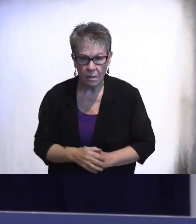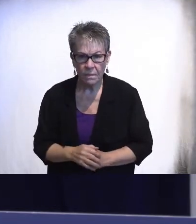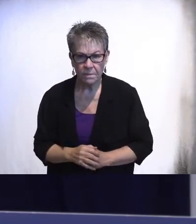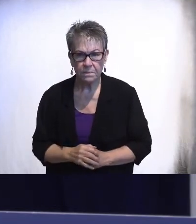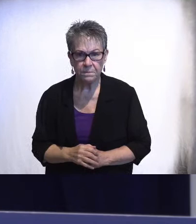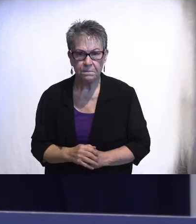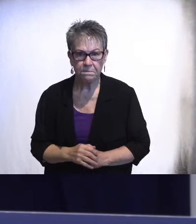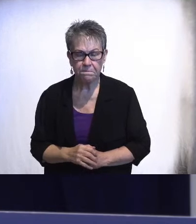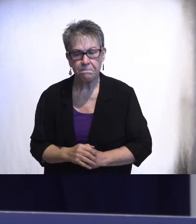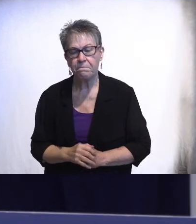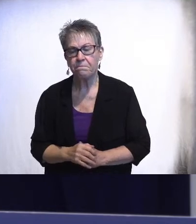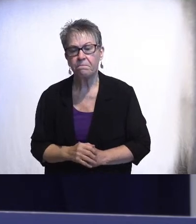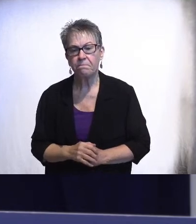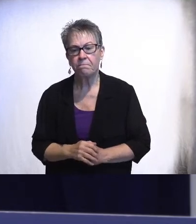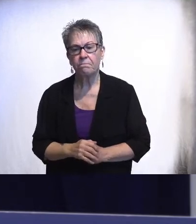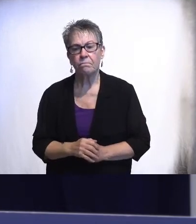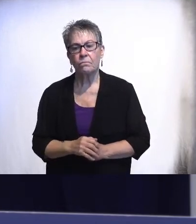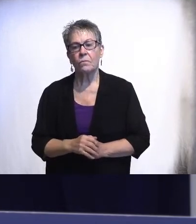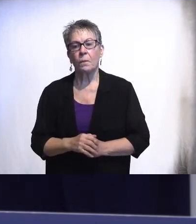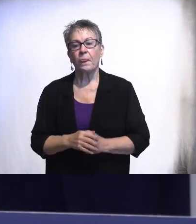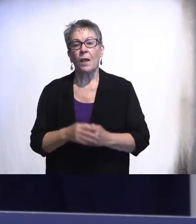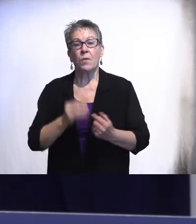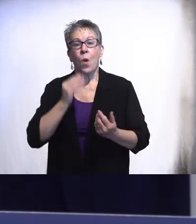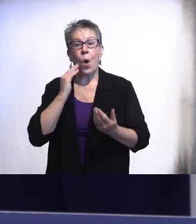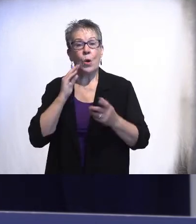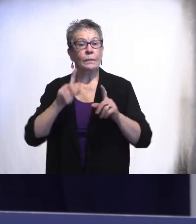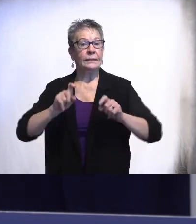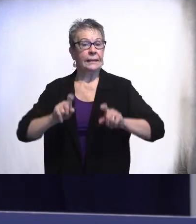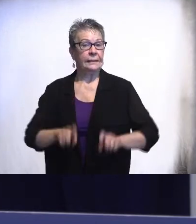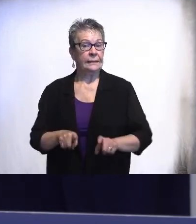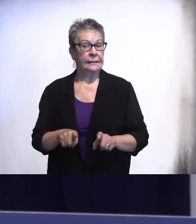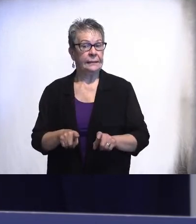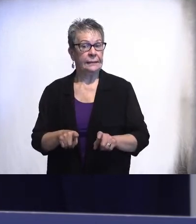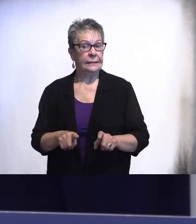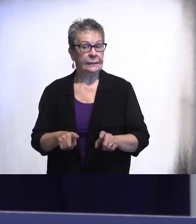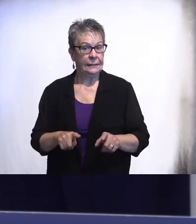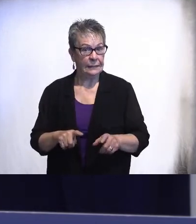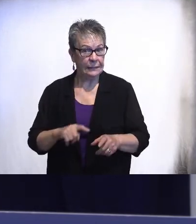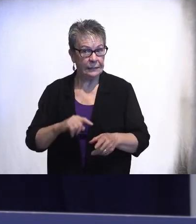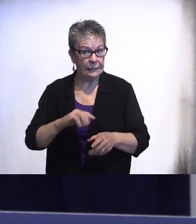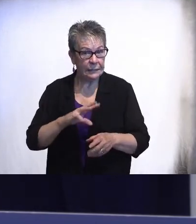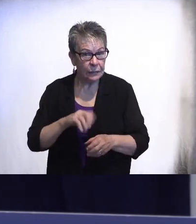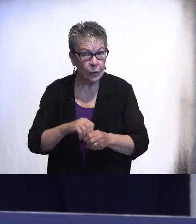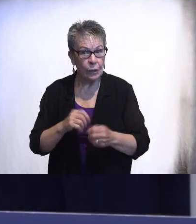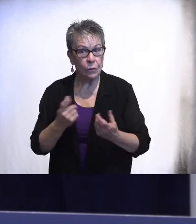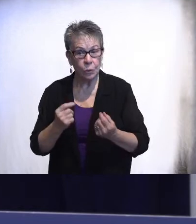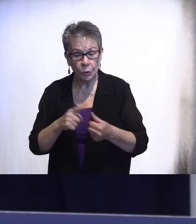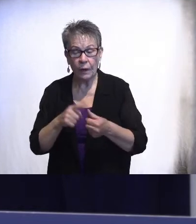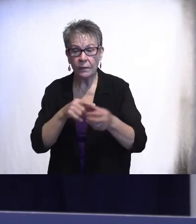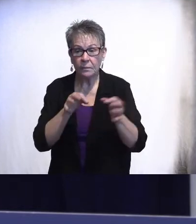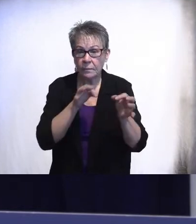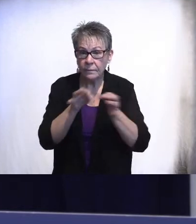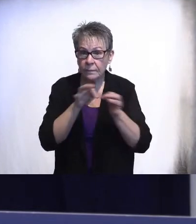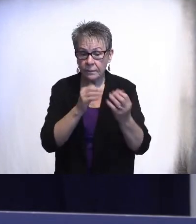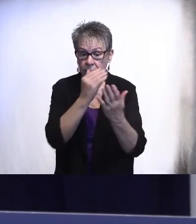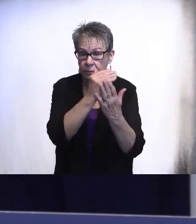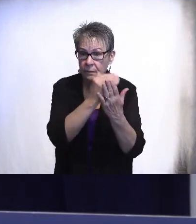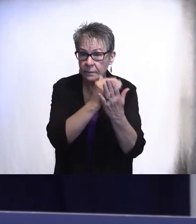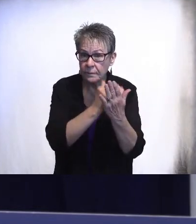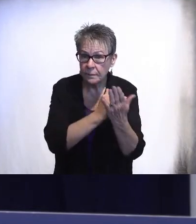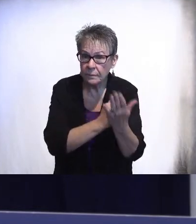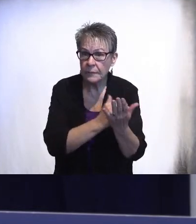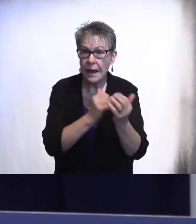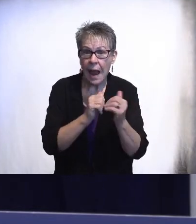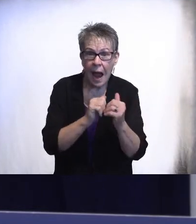1-800-232-0233. Home-based tests include those where the specimen is collected at home under the supervision of a healthcare provider